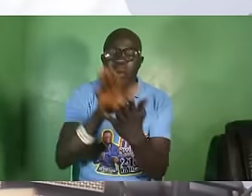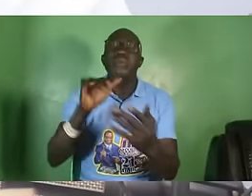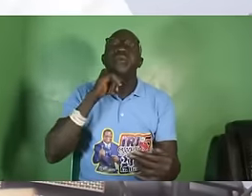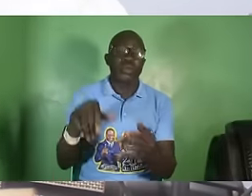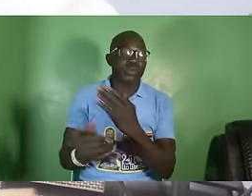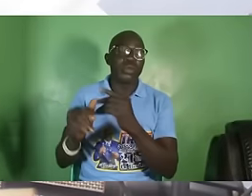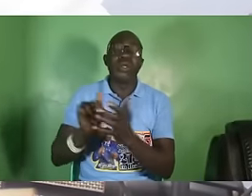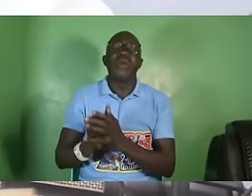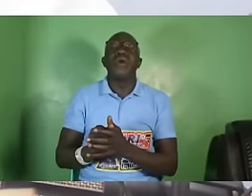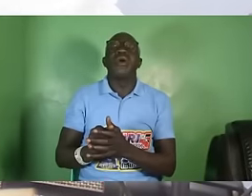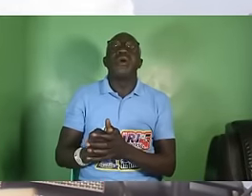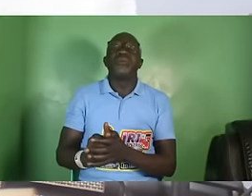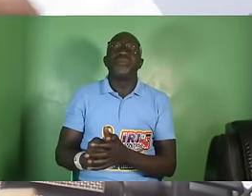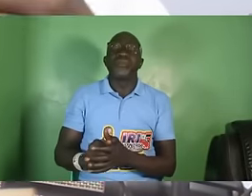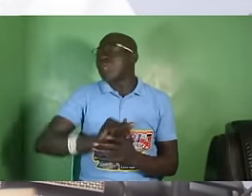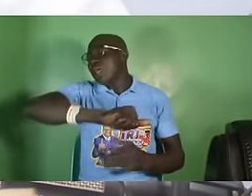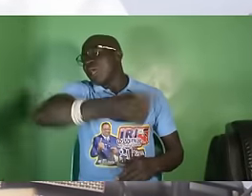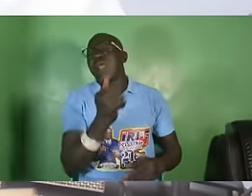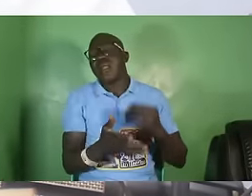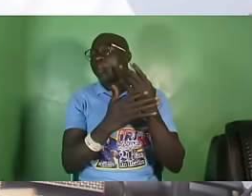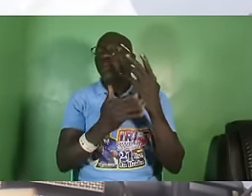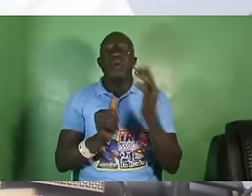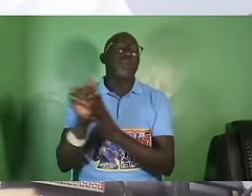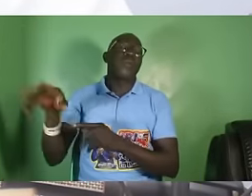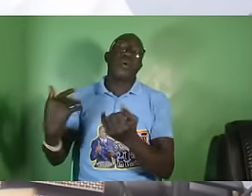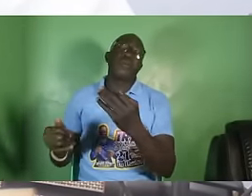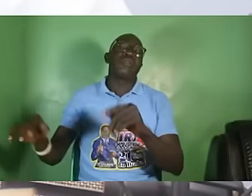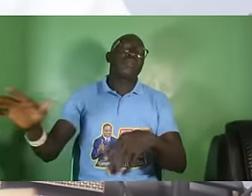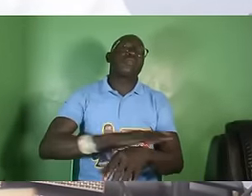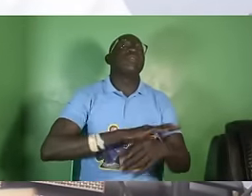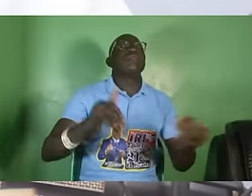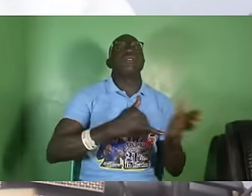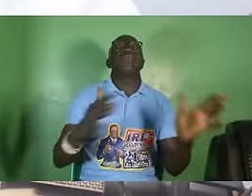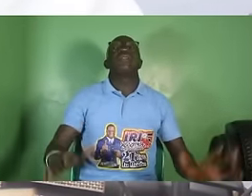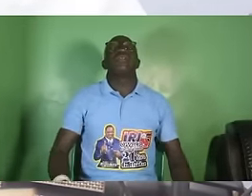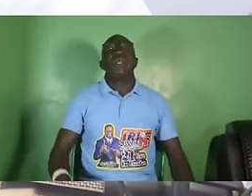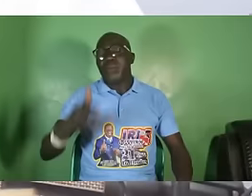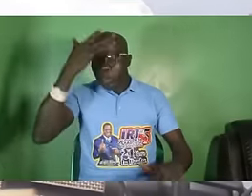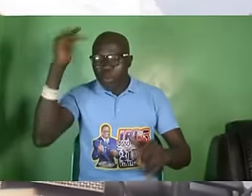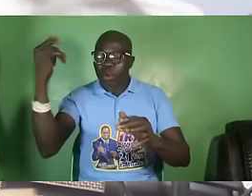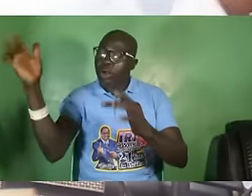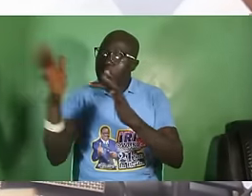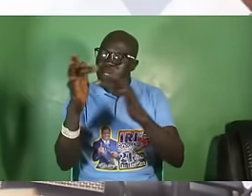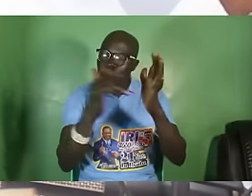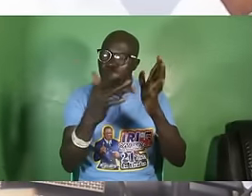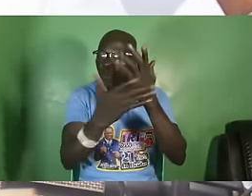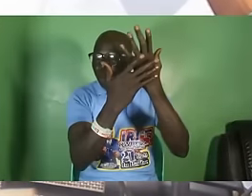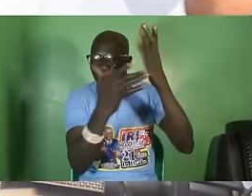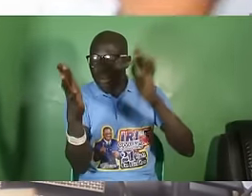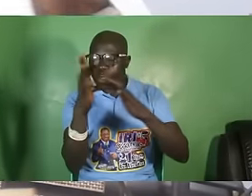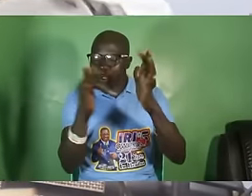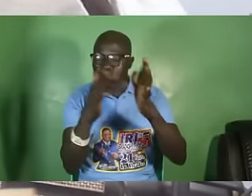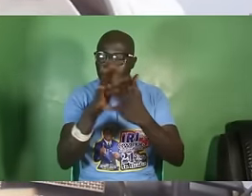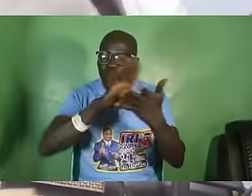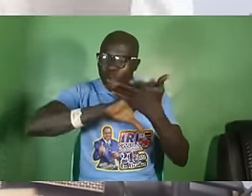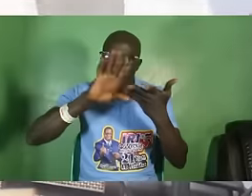of sheep. There is no people to eat that blood that can redeem it. Because the blood of